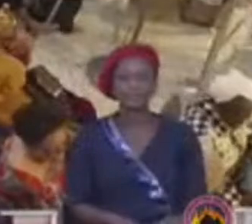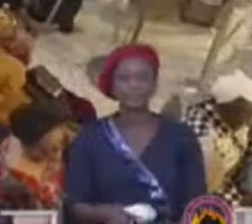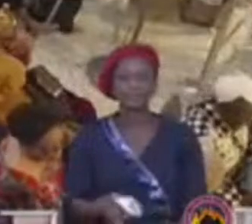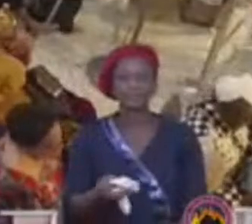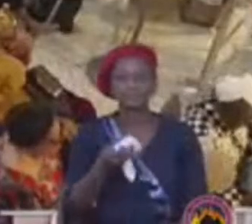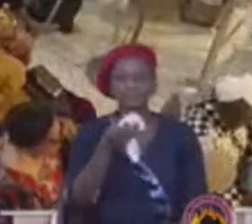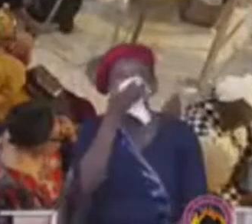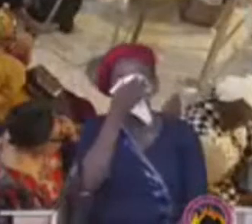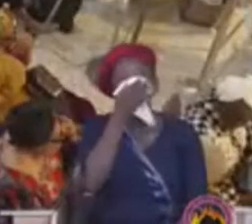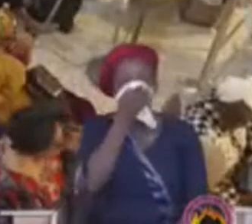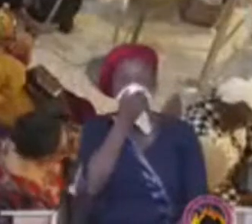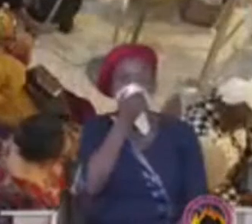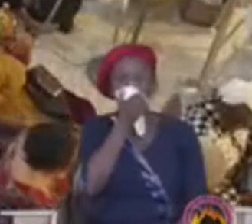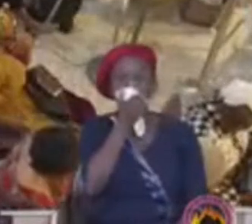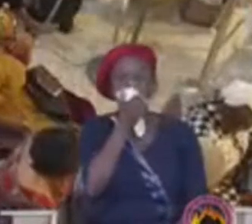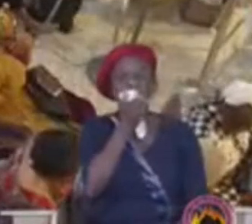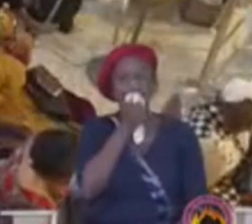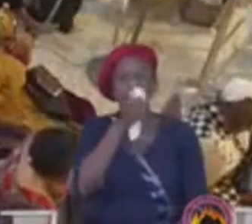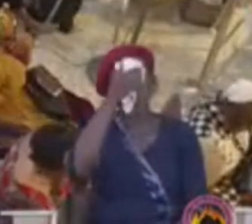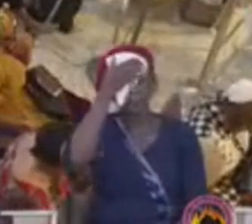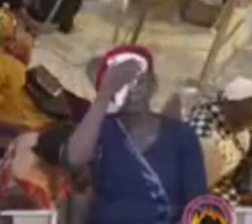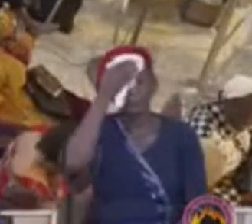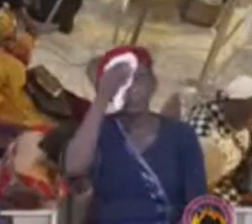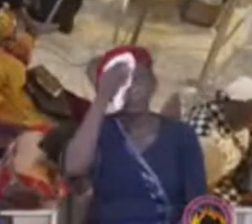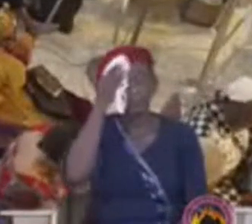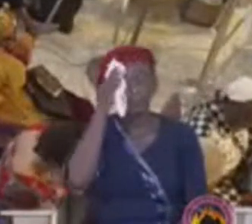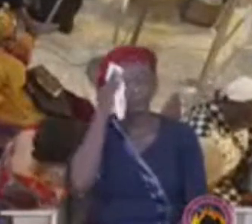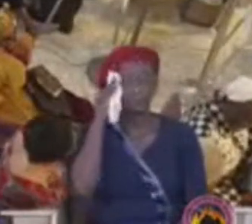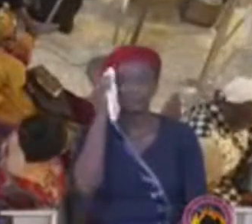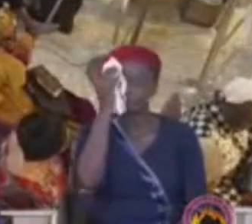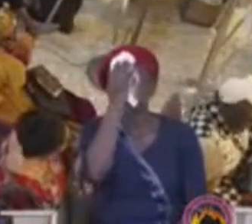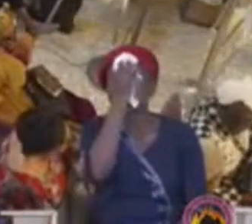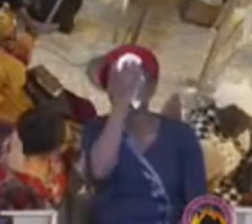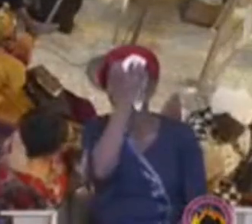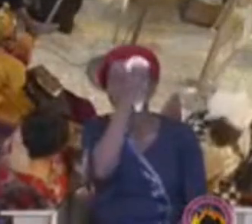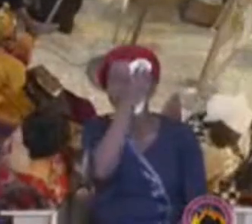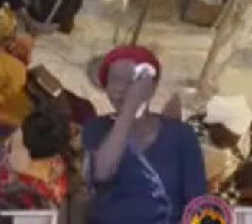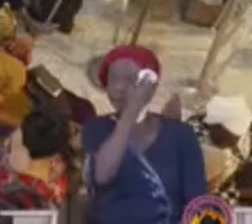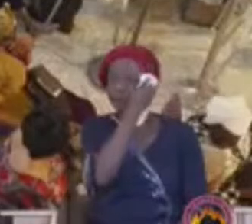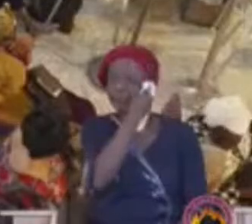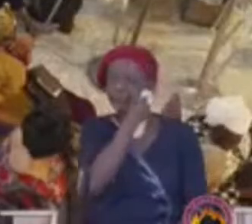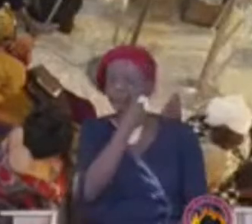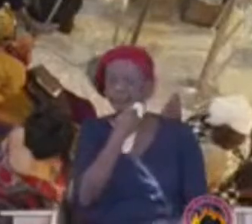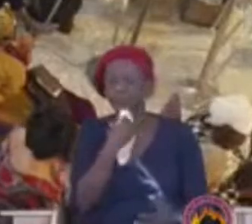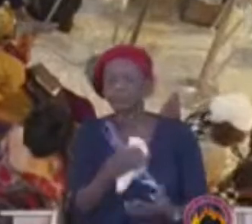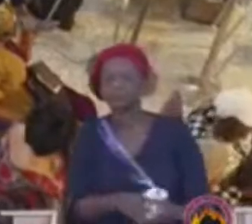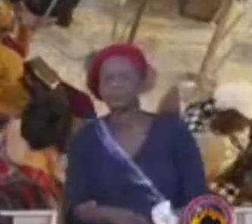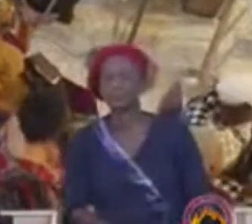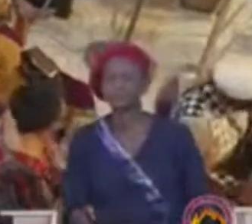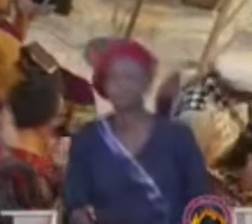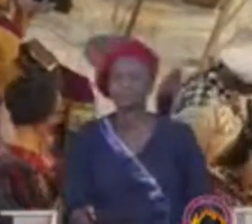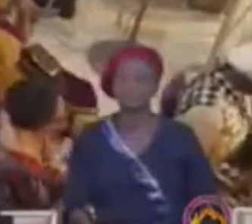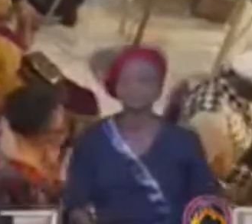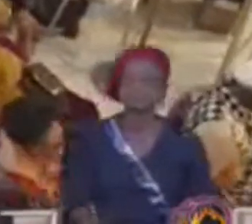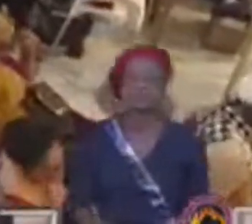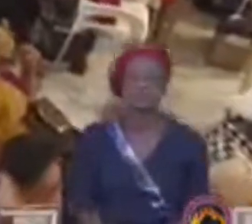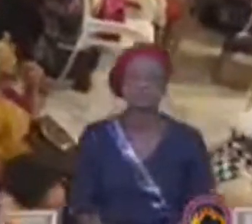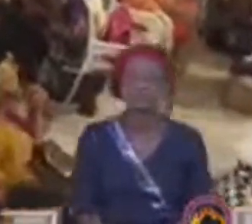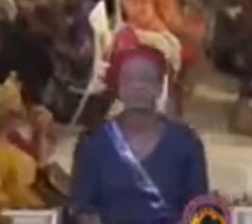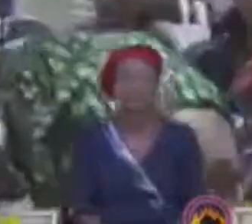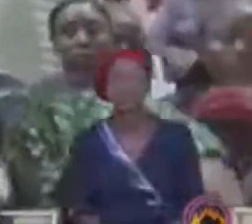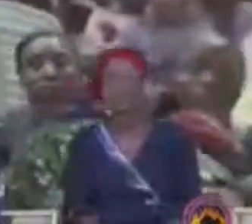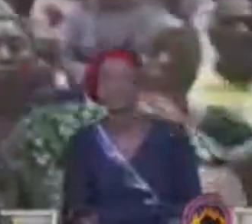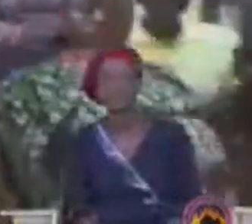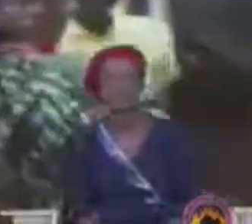Hallelujah. Kaiga no kaiga no kaiga kaiga no kaiga no kaiga kaiga no kaiga no kaiga kaiga no kaiga